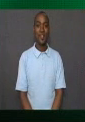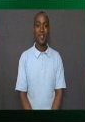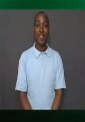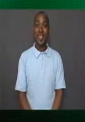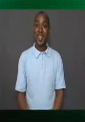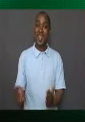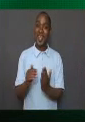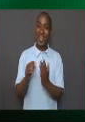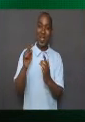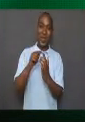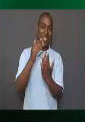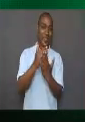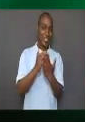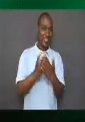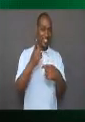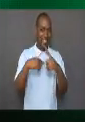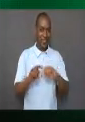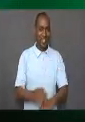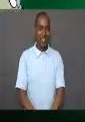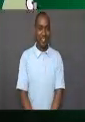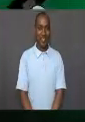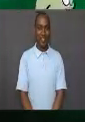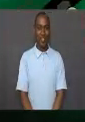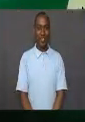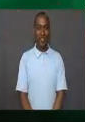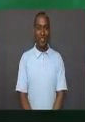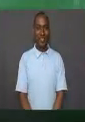Let's get back to our lesson.